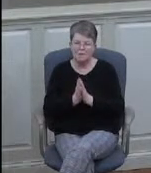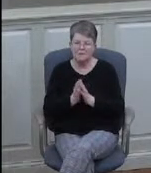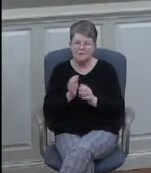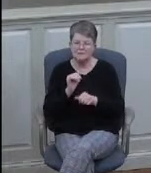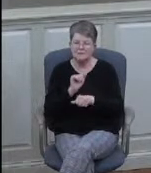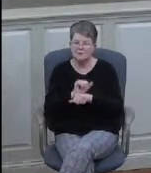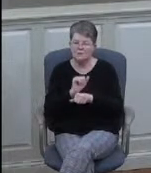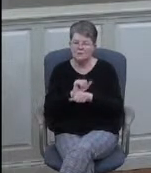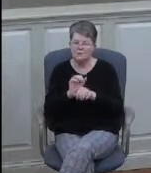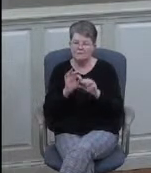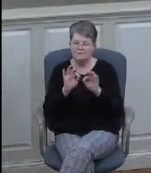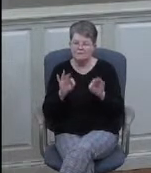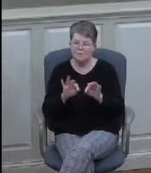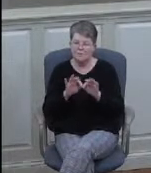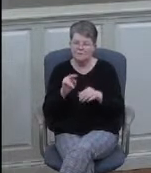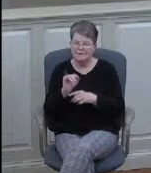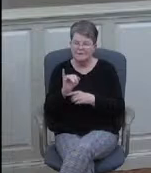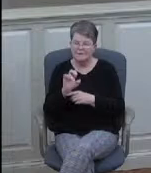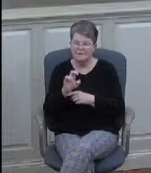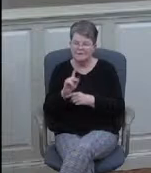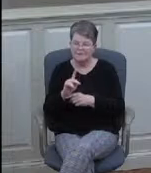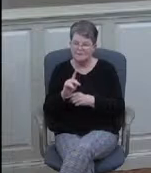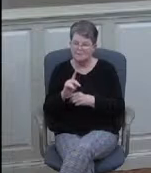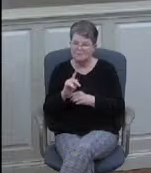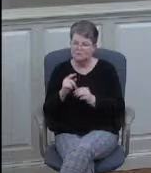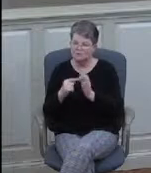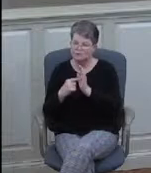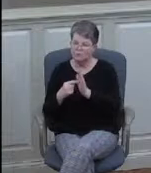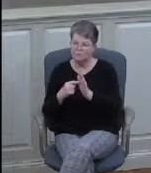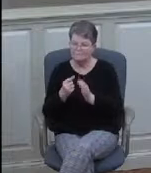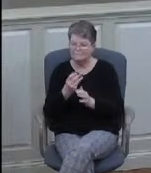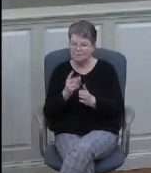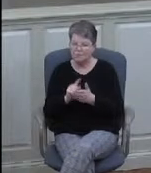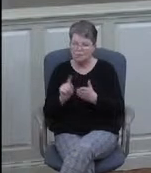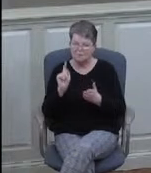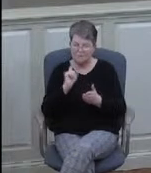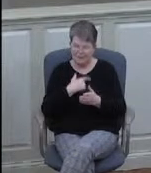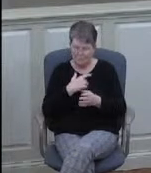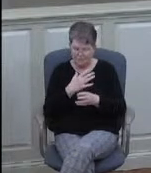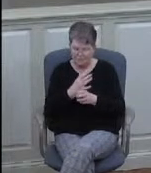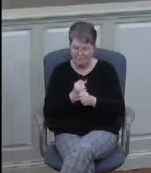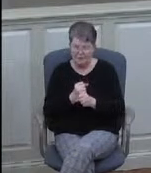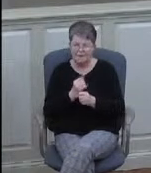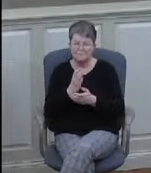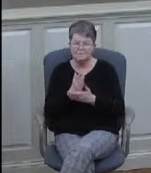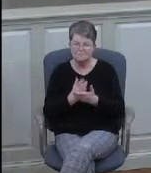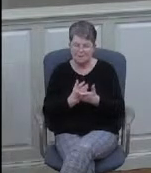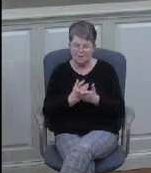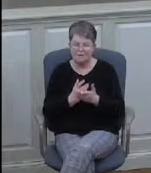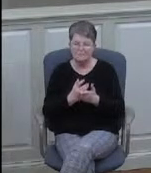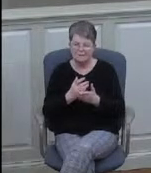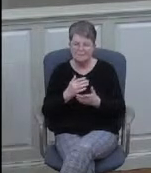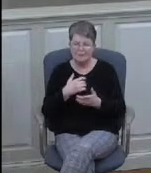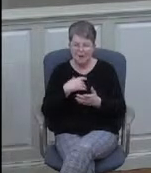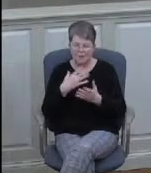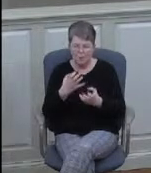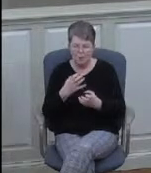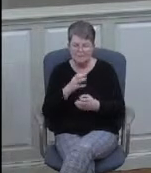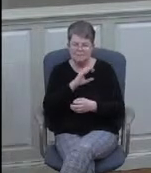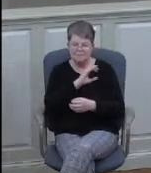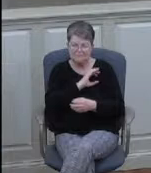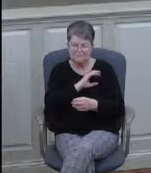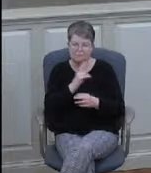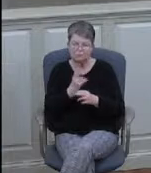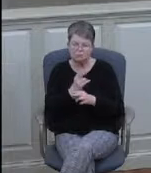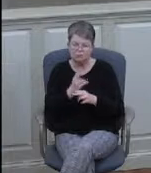ago. We've been getting requests on it. It's not a lot. I mean, we really want citizens to use it. That's a great resource for